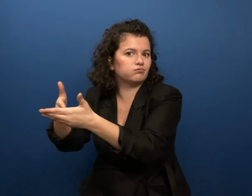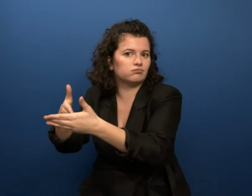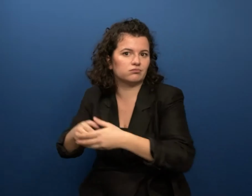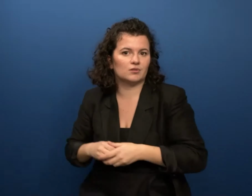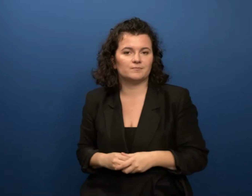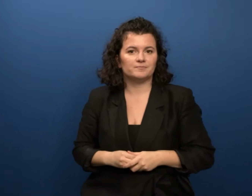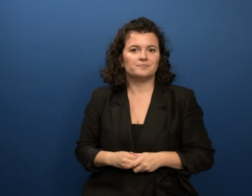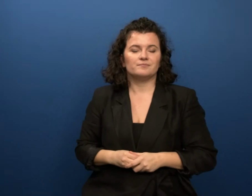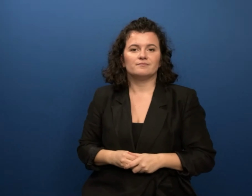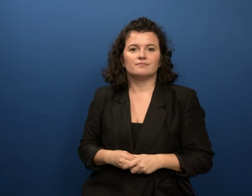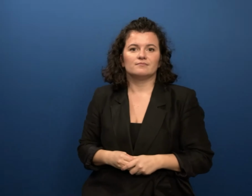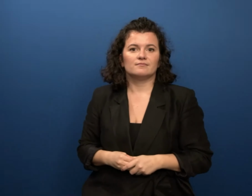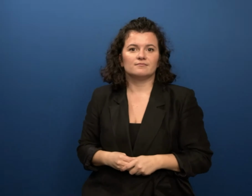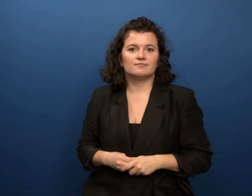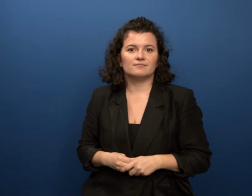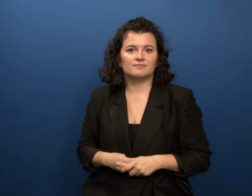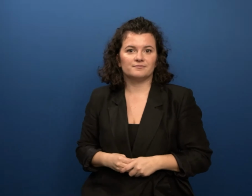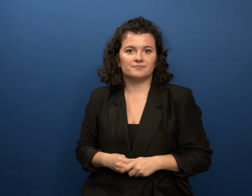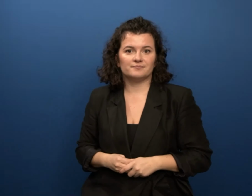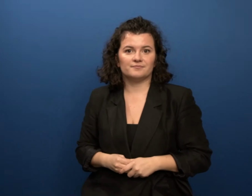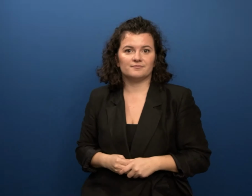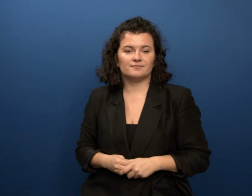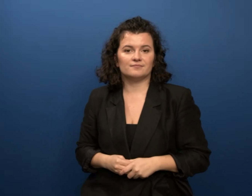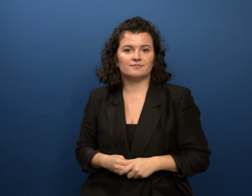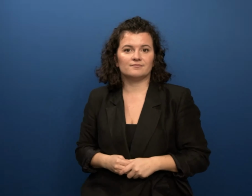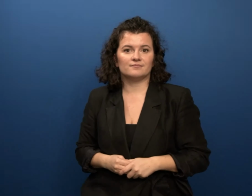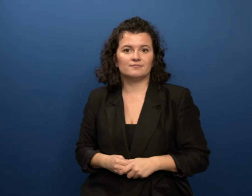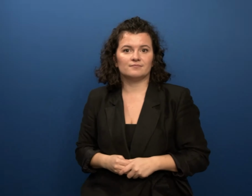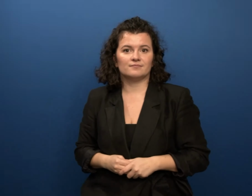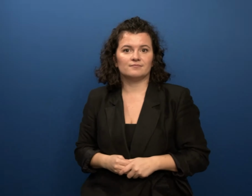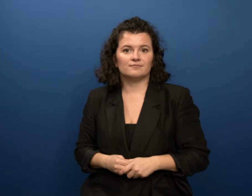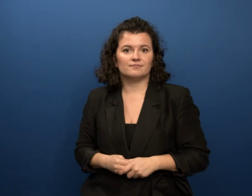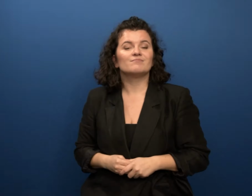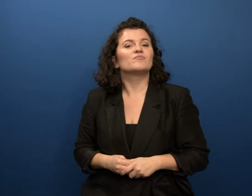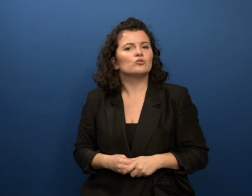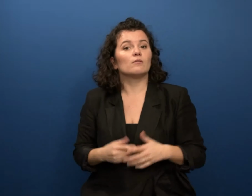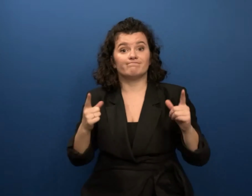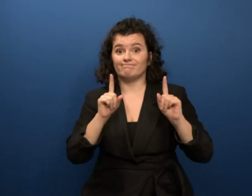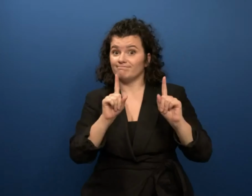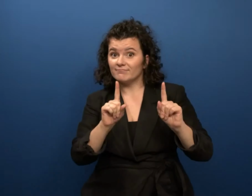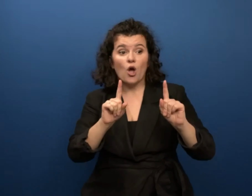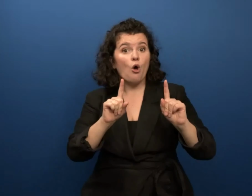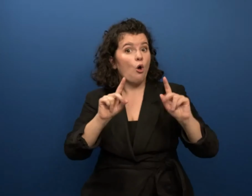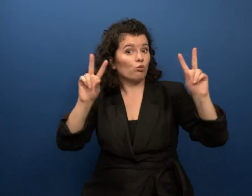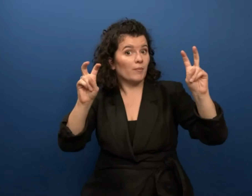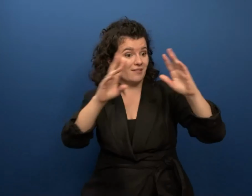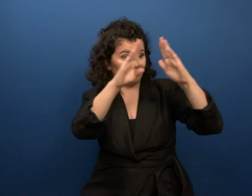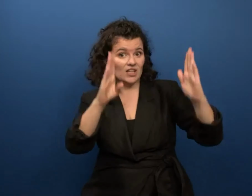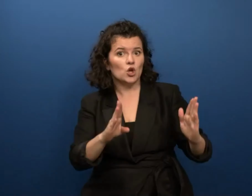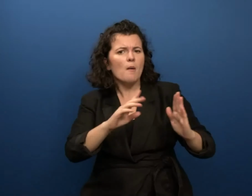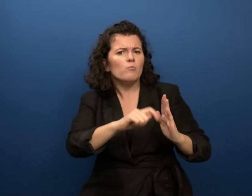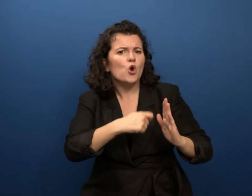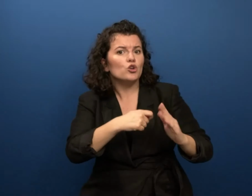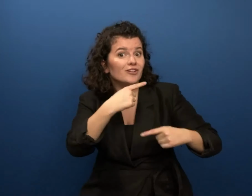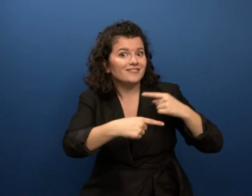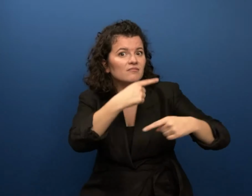the challenges we've been experiencing is the sustainability of project, because we are starting out venturing into this